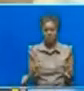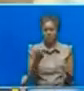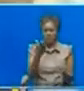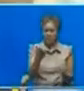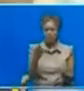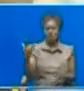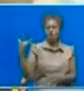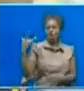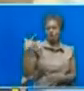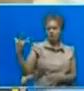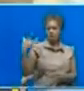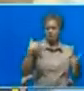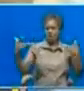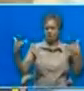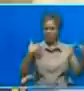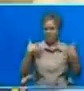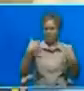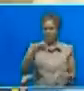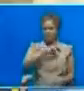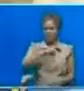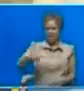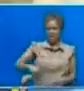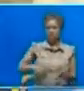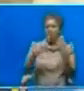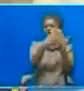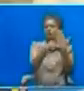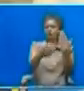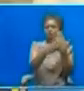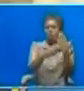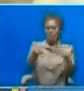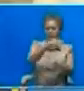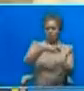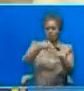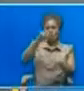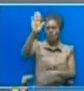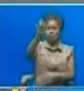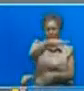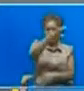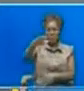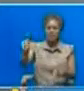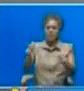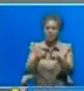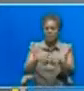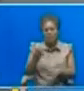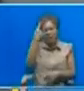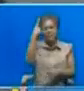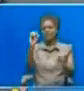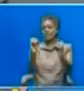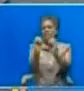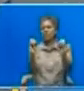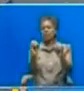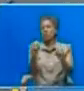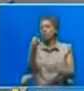sentiments that probably Senate is just duplicating roles of the National Assembly, and we really don't need a Senate. Do you